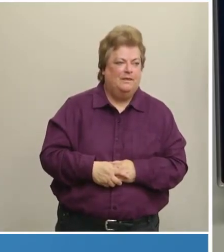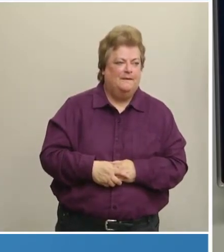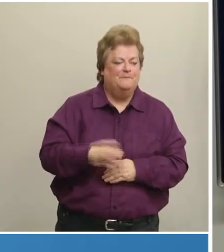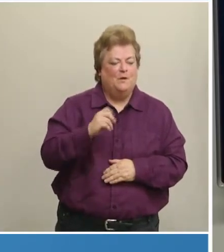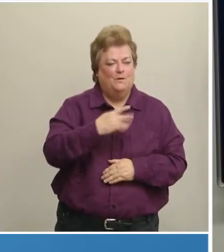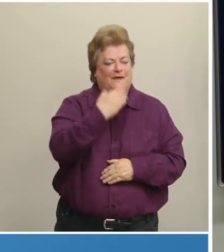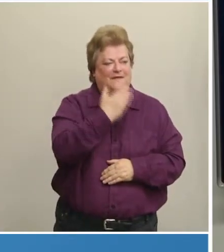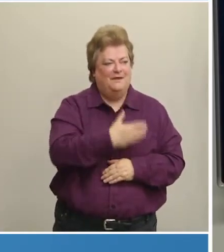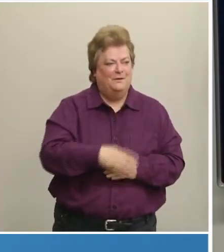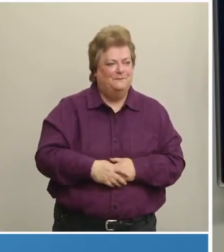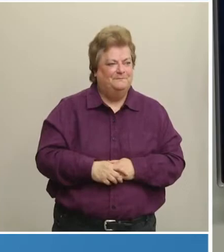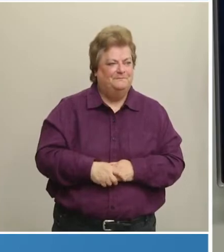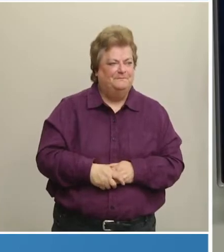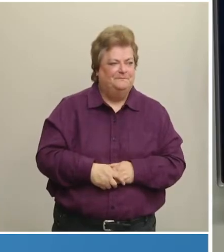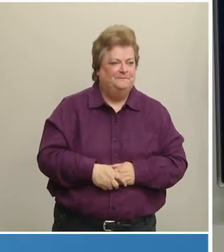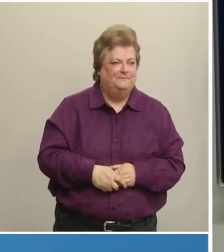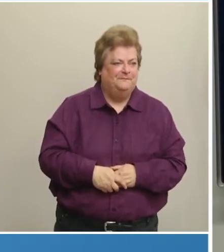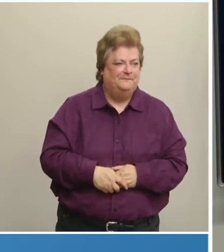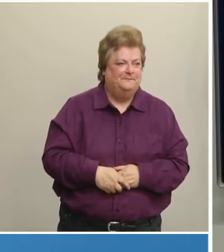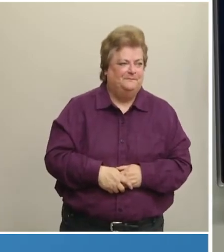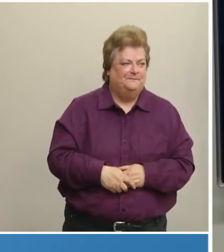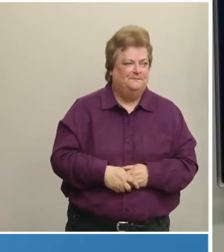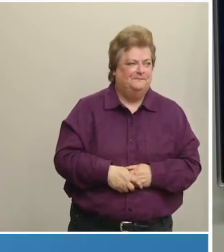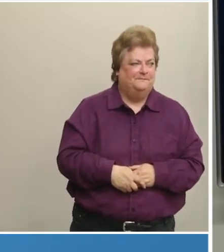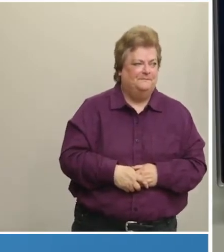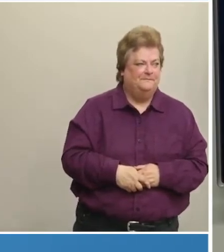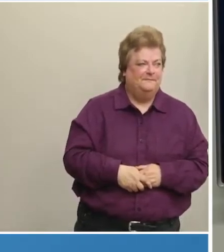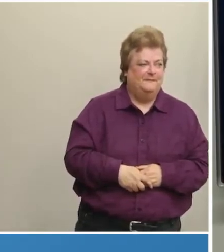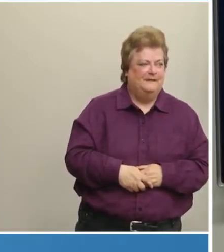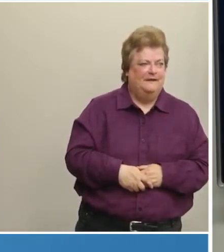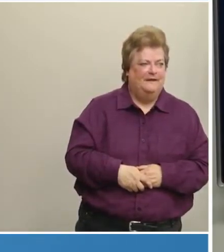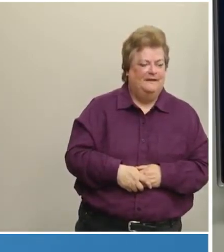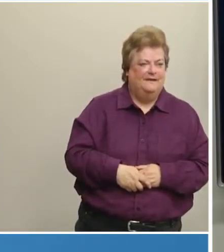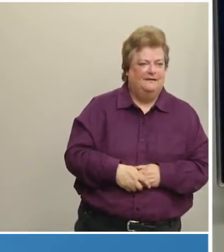Gotcha. Thank you. You bet. Thank you.